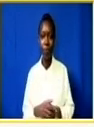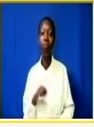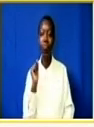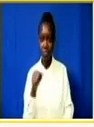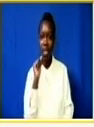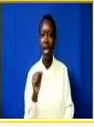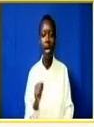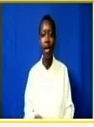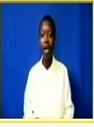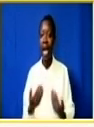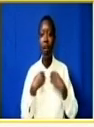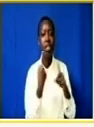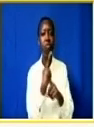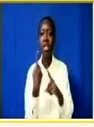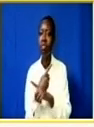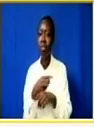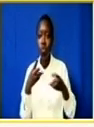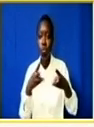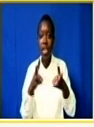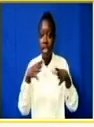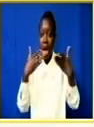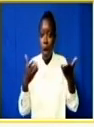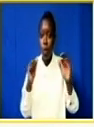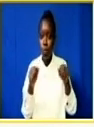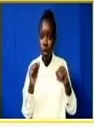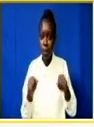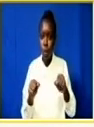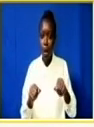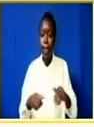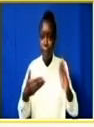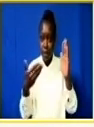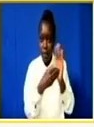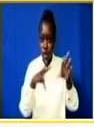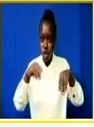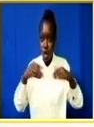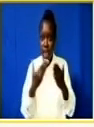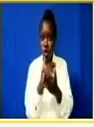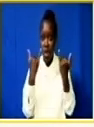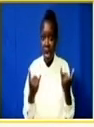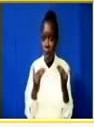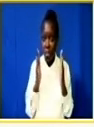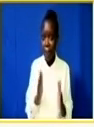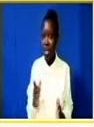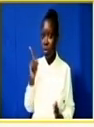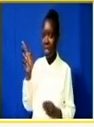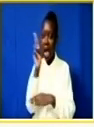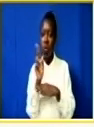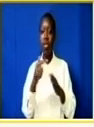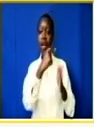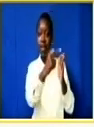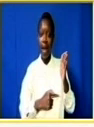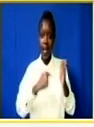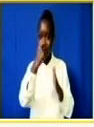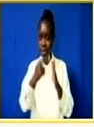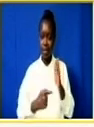There are so many ways you can be able to mm. prevent the soil erosion. Yes. So this person has used the tires. Mm.